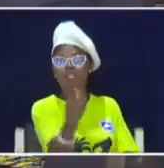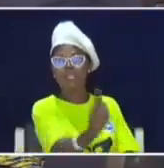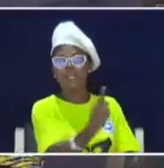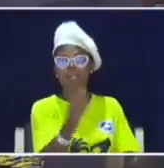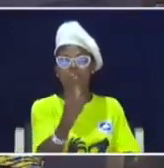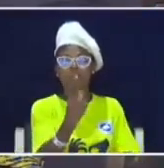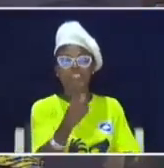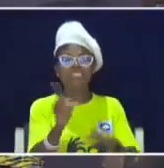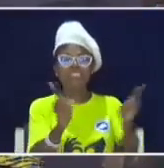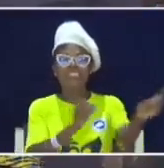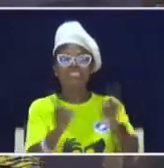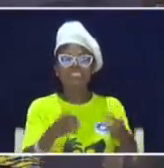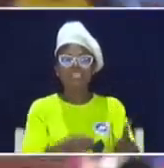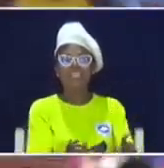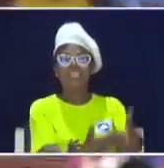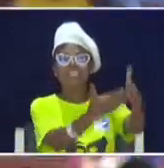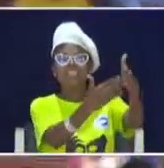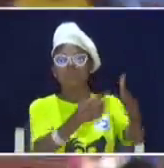did lead me.